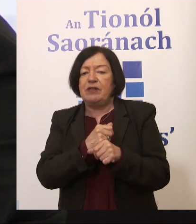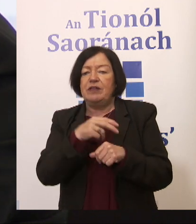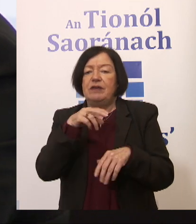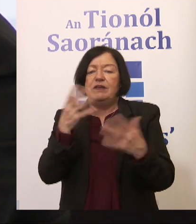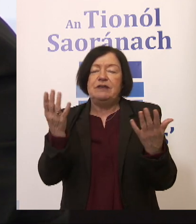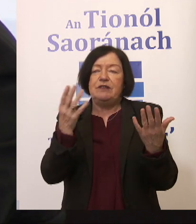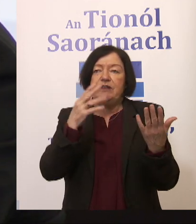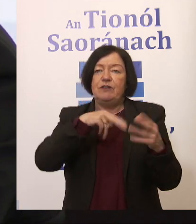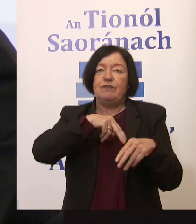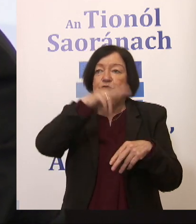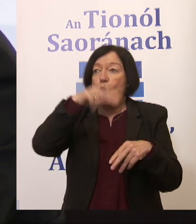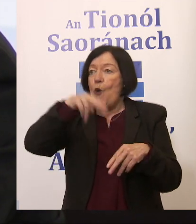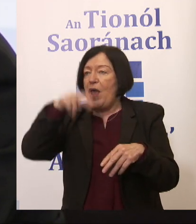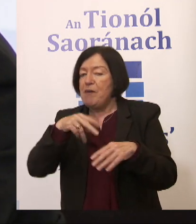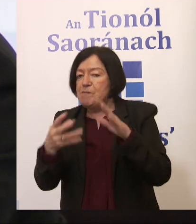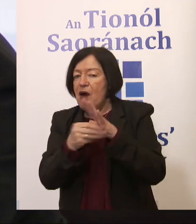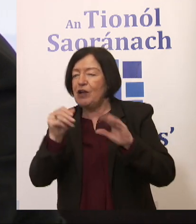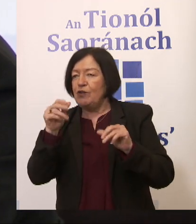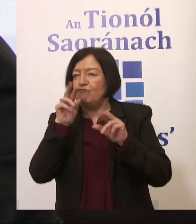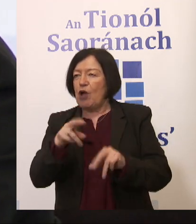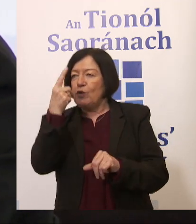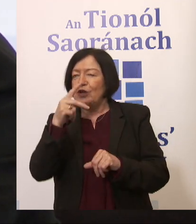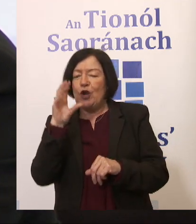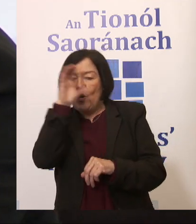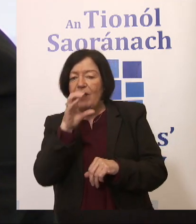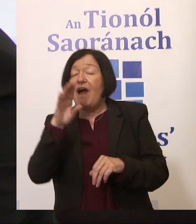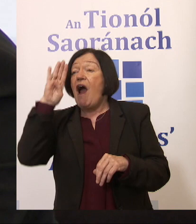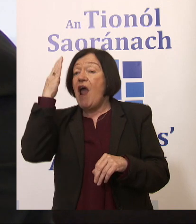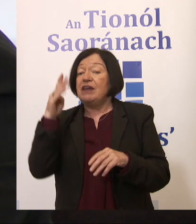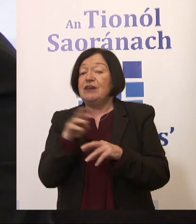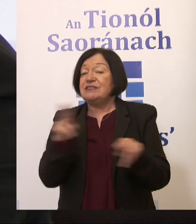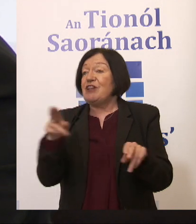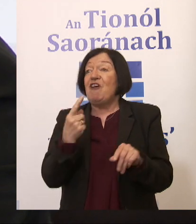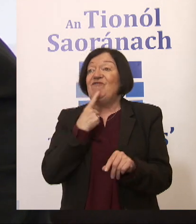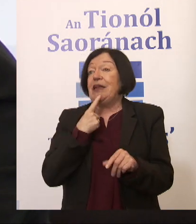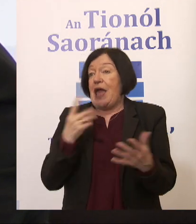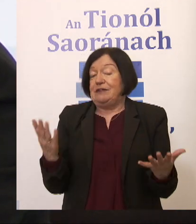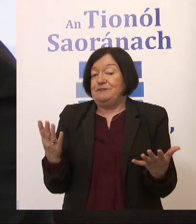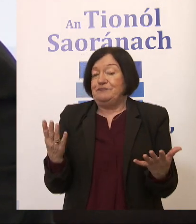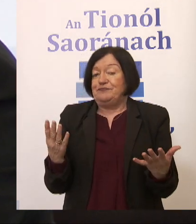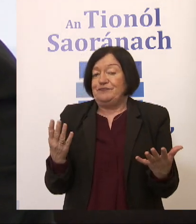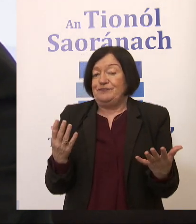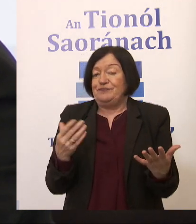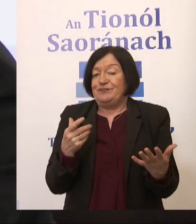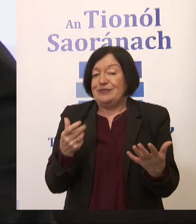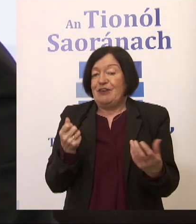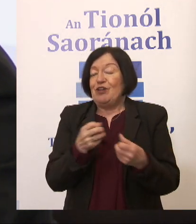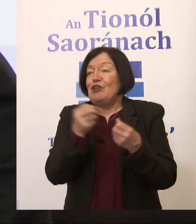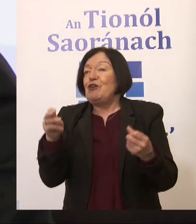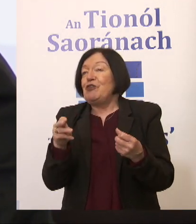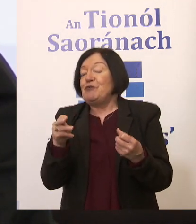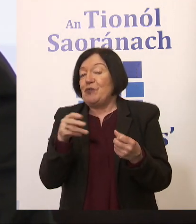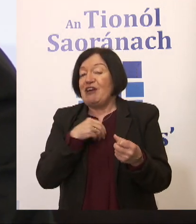model maybe as a useful one to look at. You know, Ireland is not Finland, right? So, you know, this is again another basic fact of